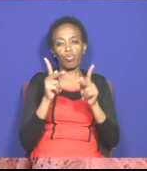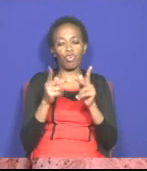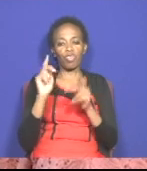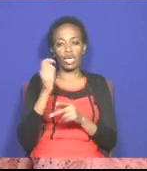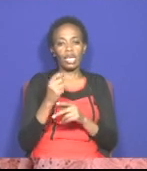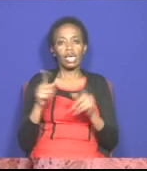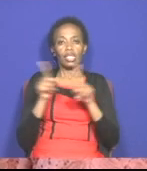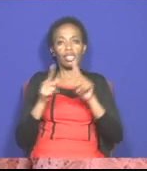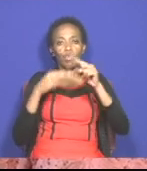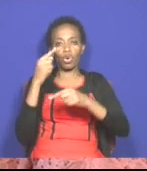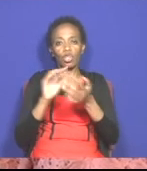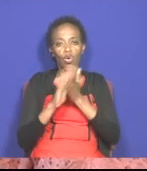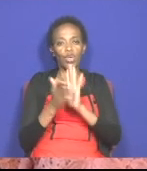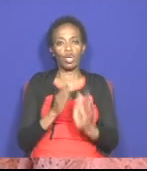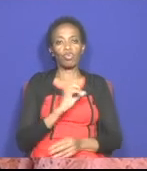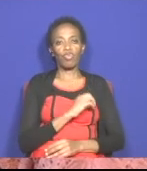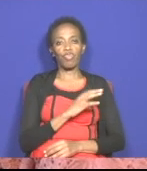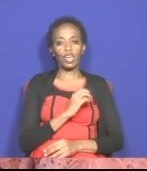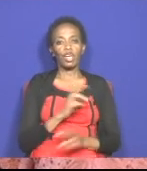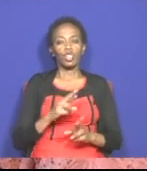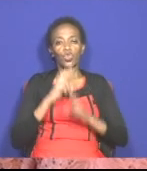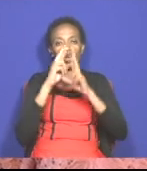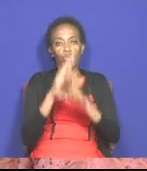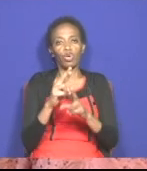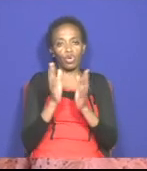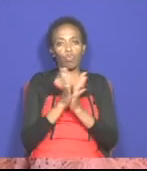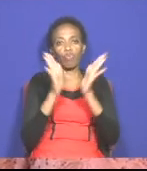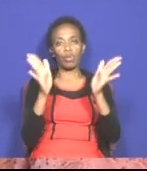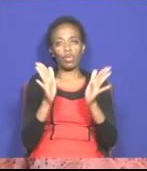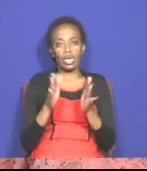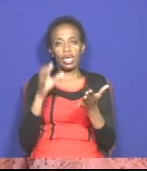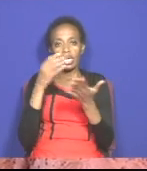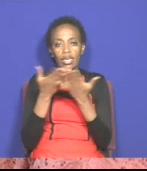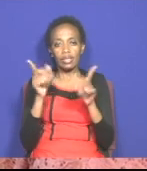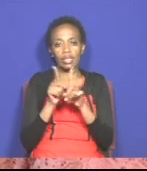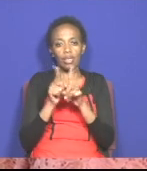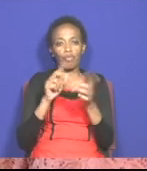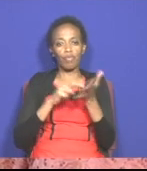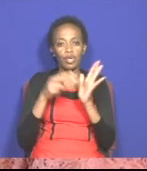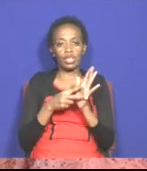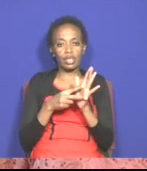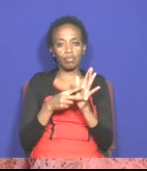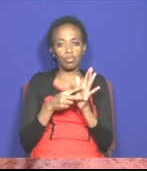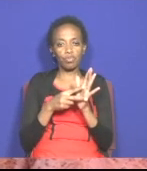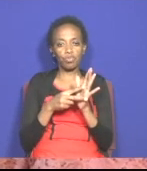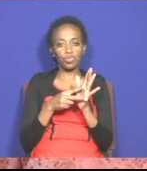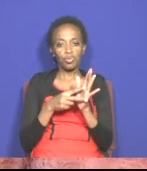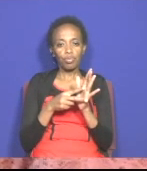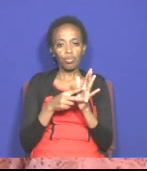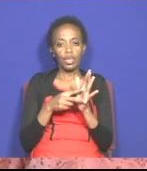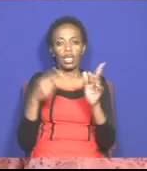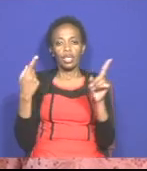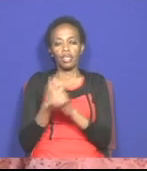will continue without fear to report on public issues and project the